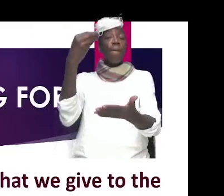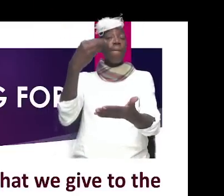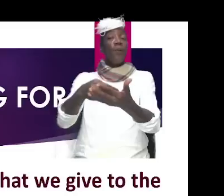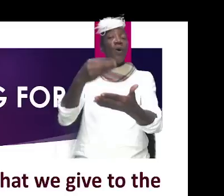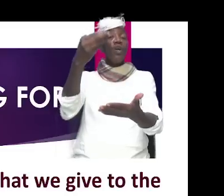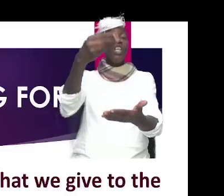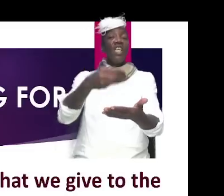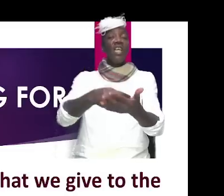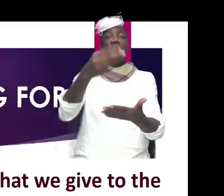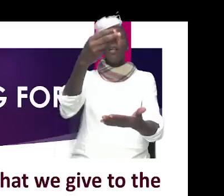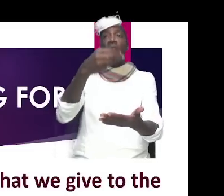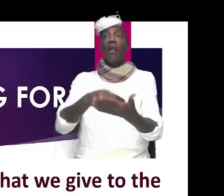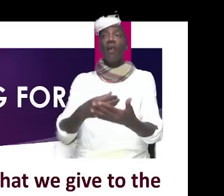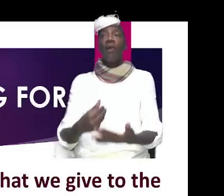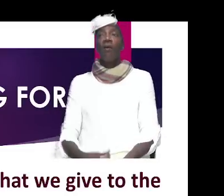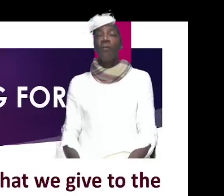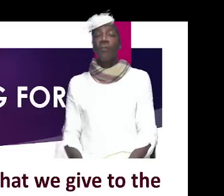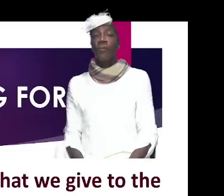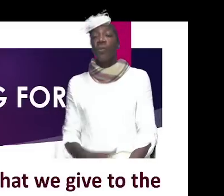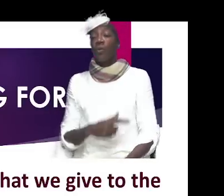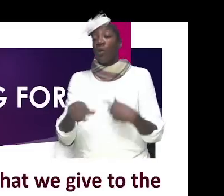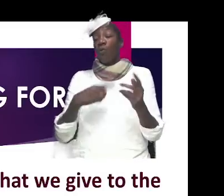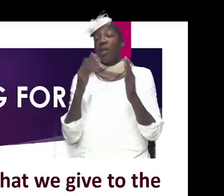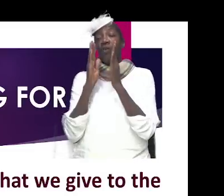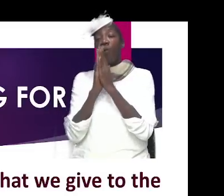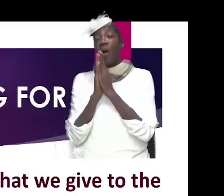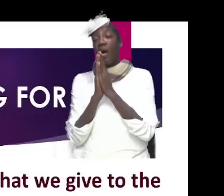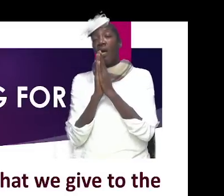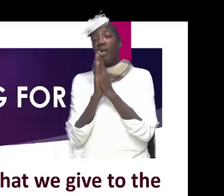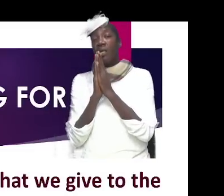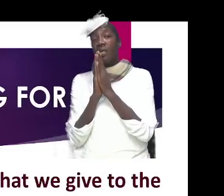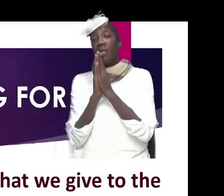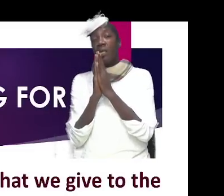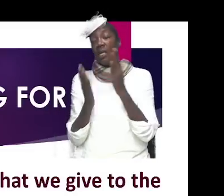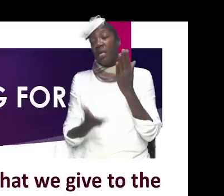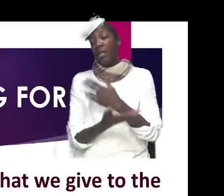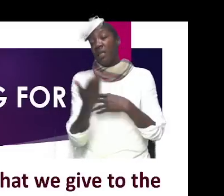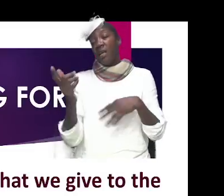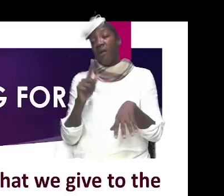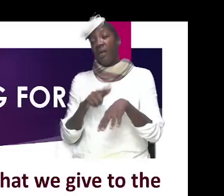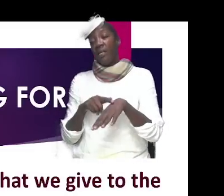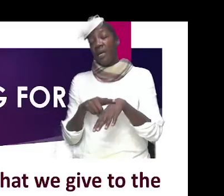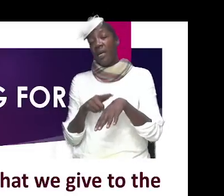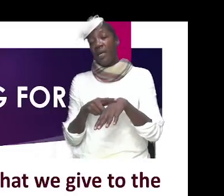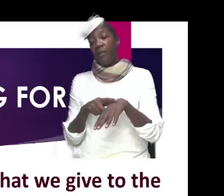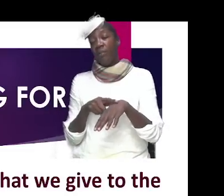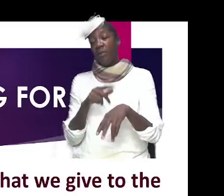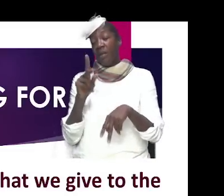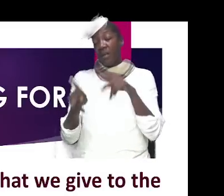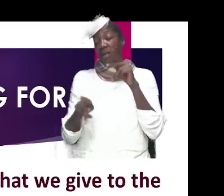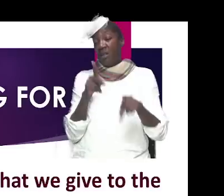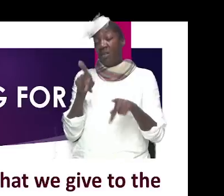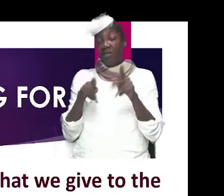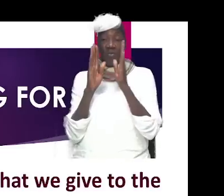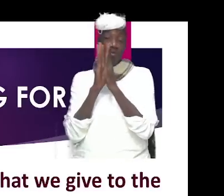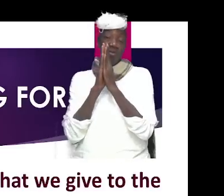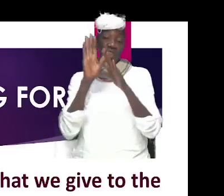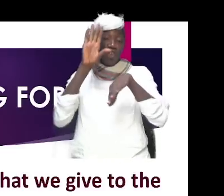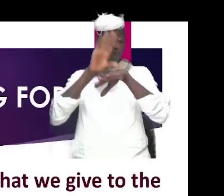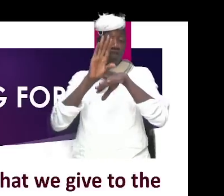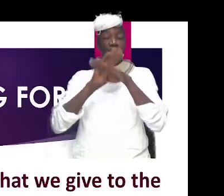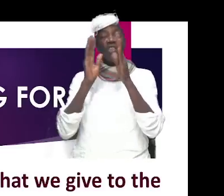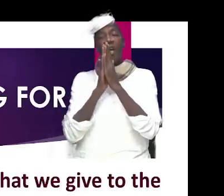that when we ask, because there are times when folks will ask, there are times when a church will ask,